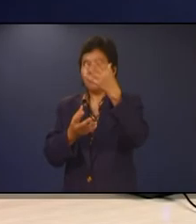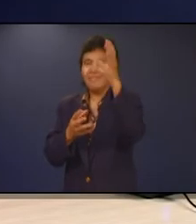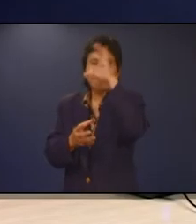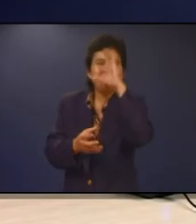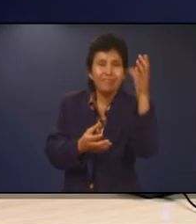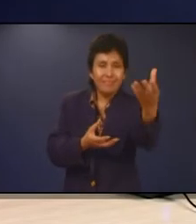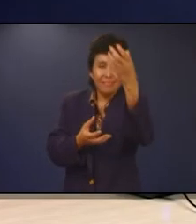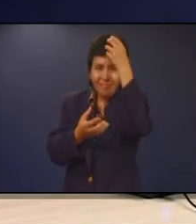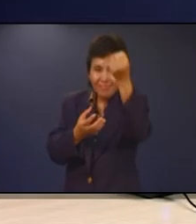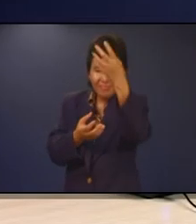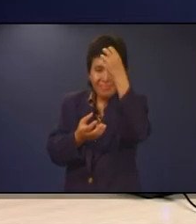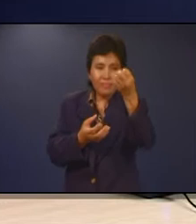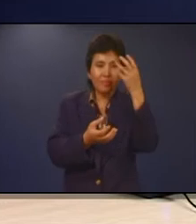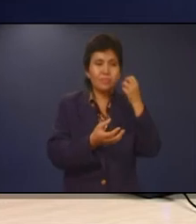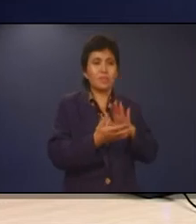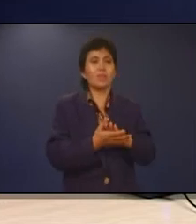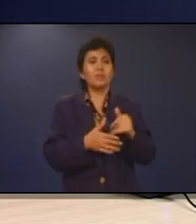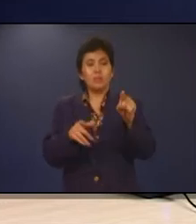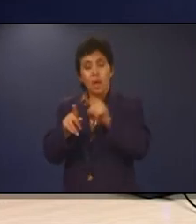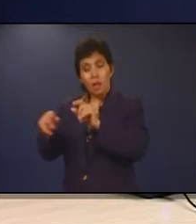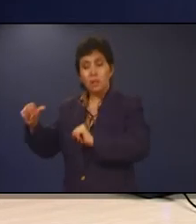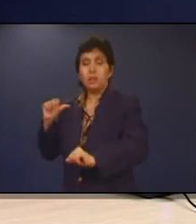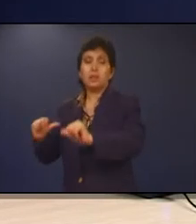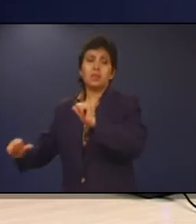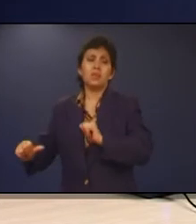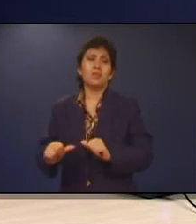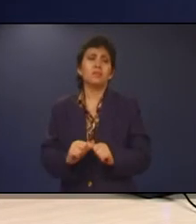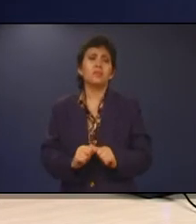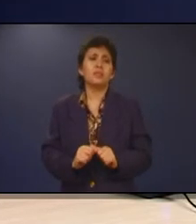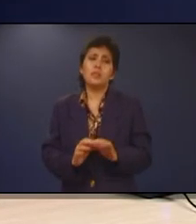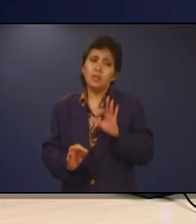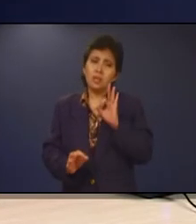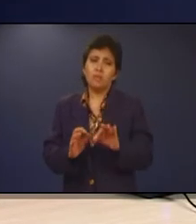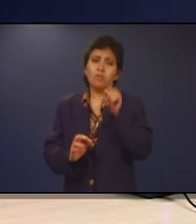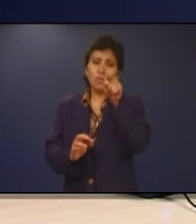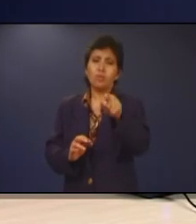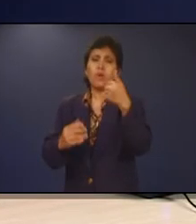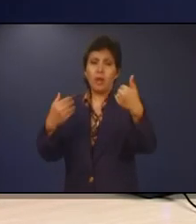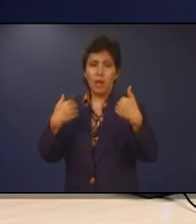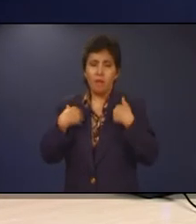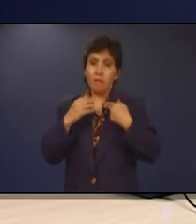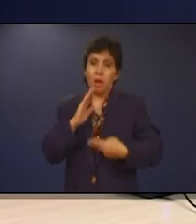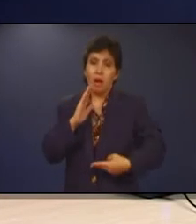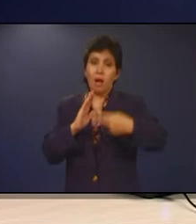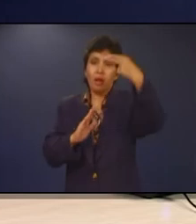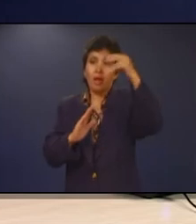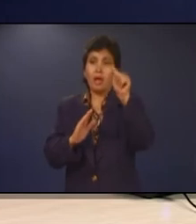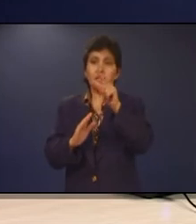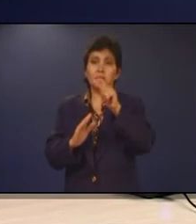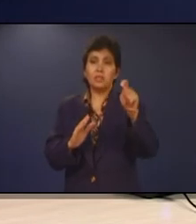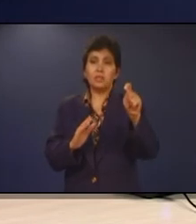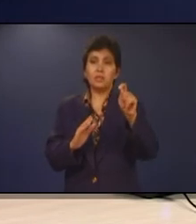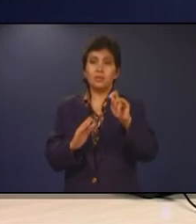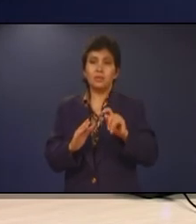have, this one looks in terms of attitude. If you have a high attitude of something,